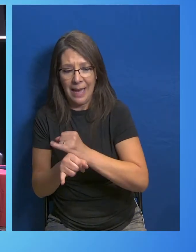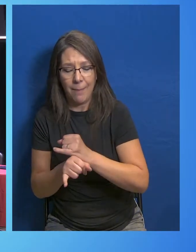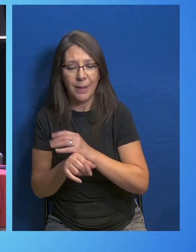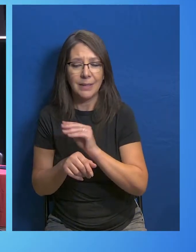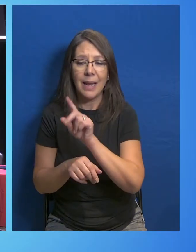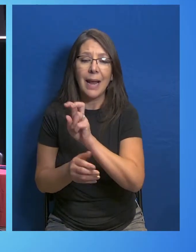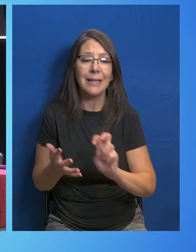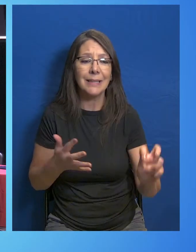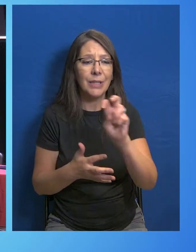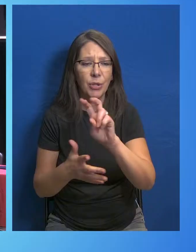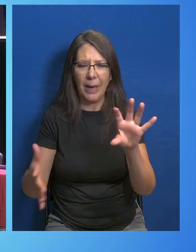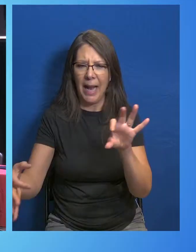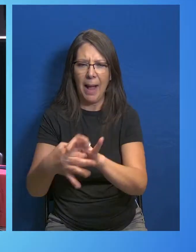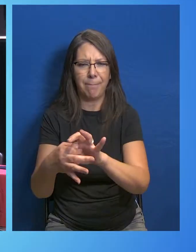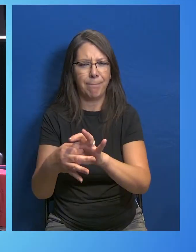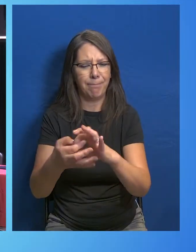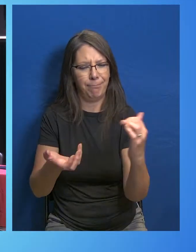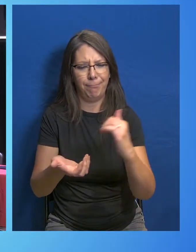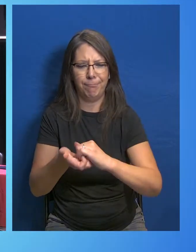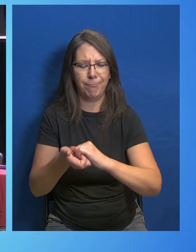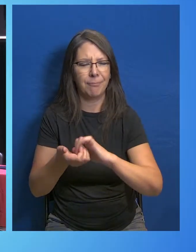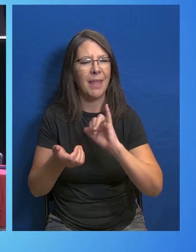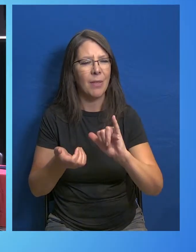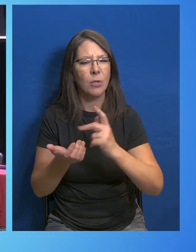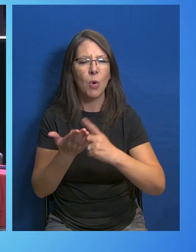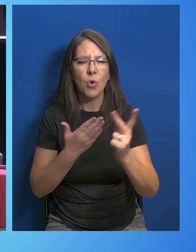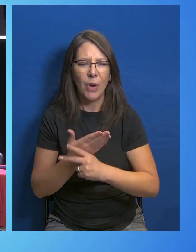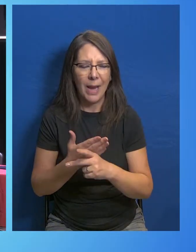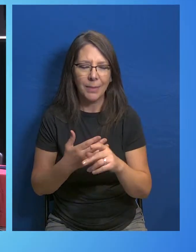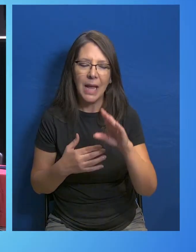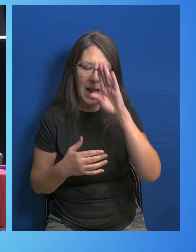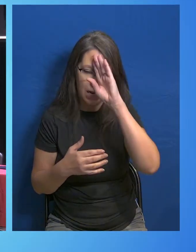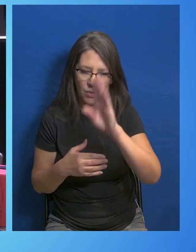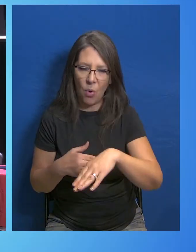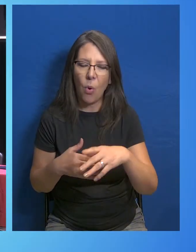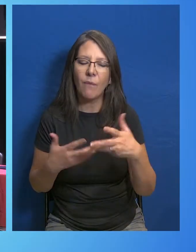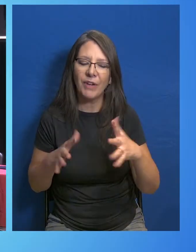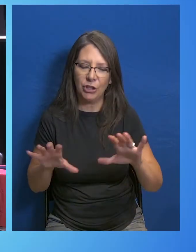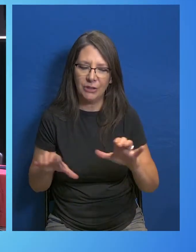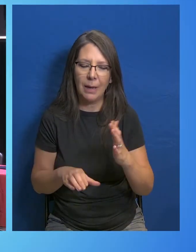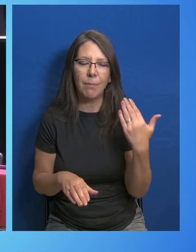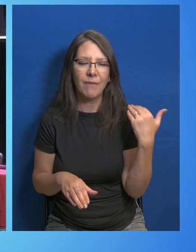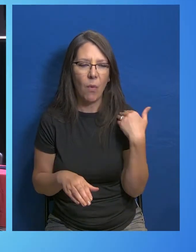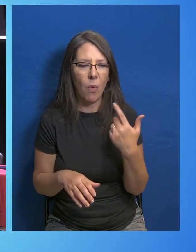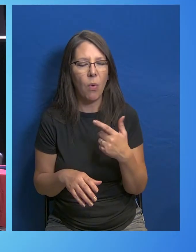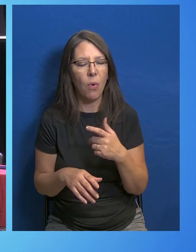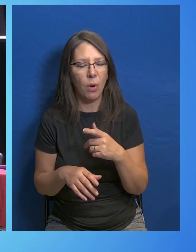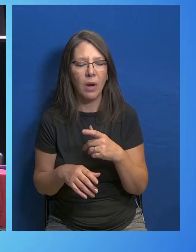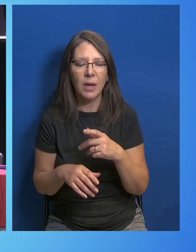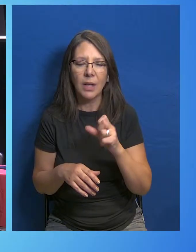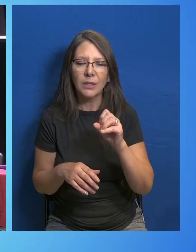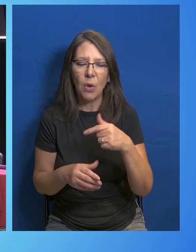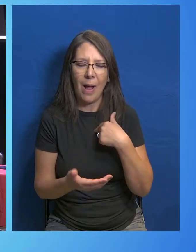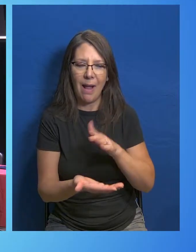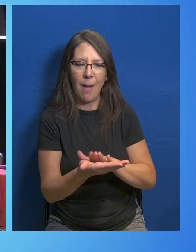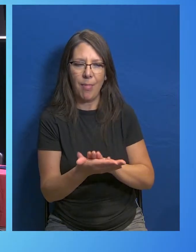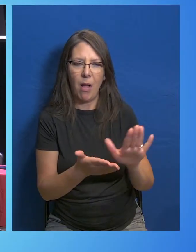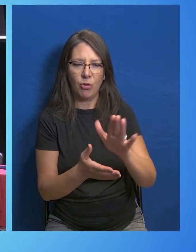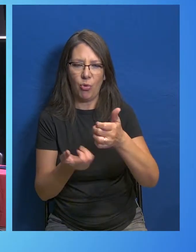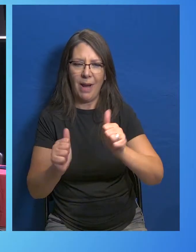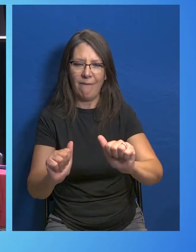special services that they need. I know it can be done because it has been done, and I applaud your efforts and am willing to help wherever I